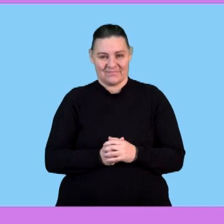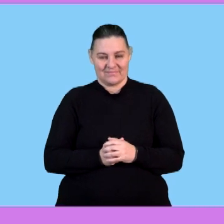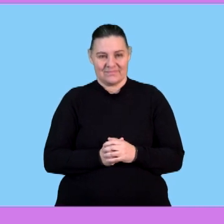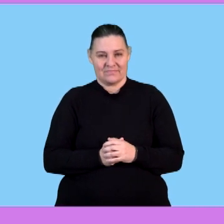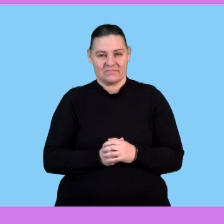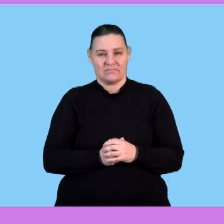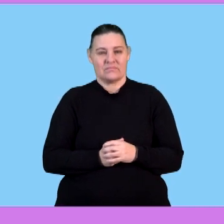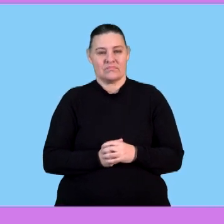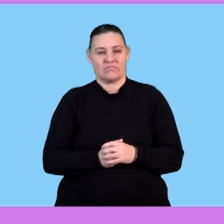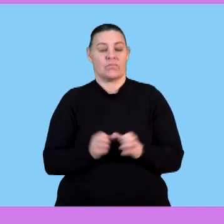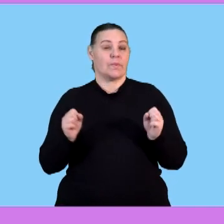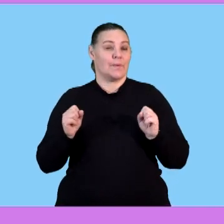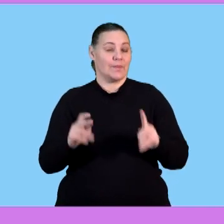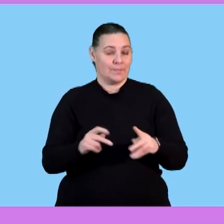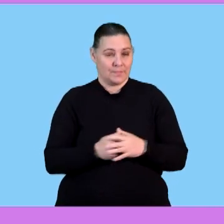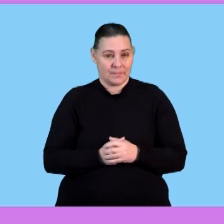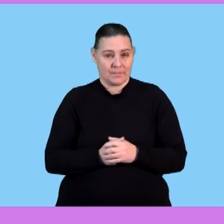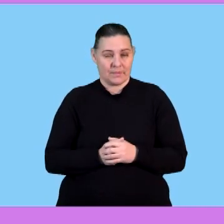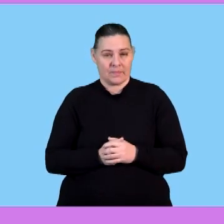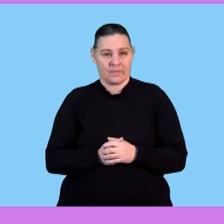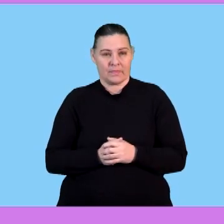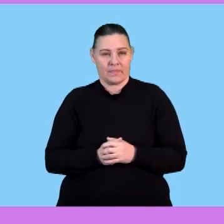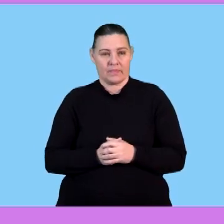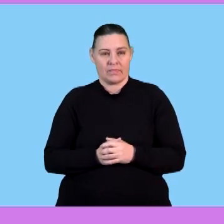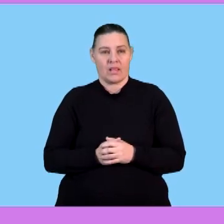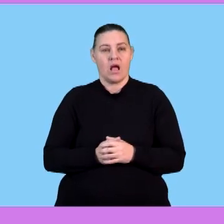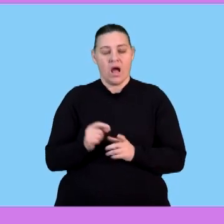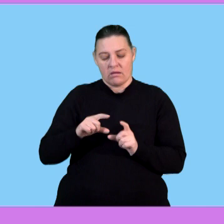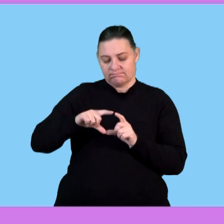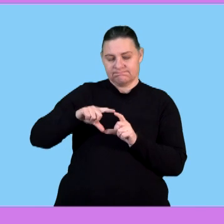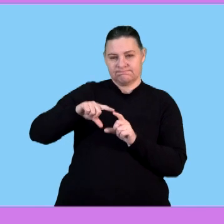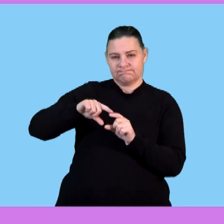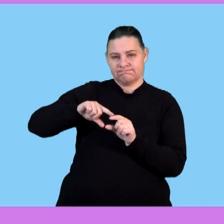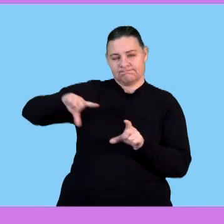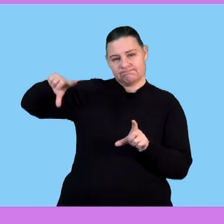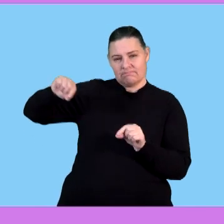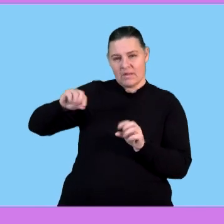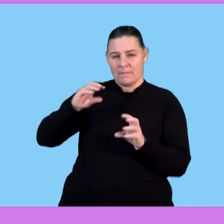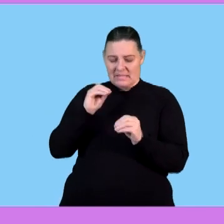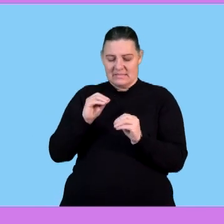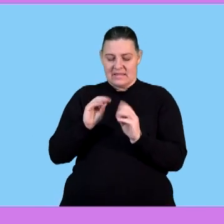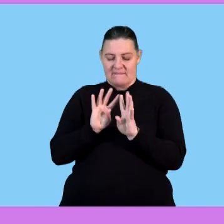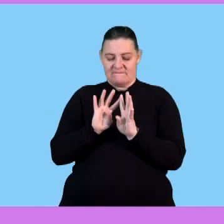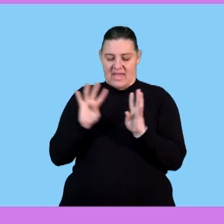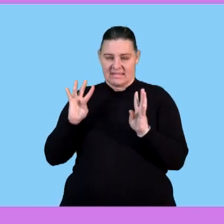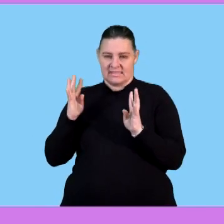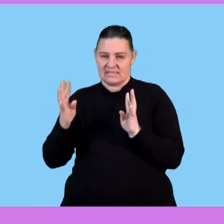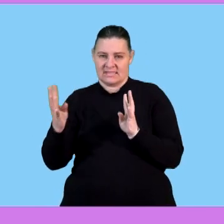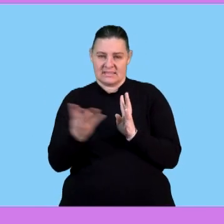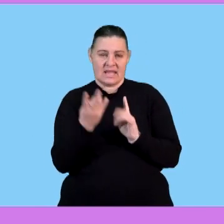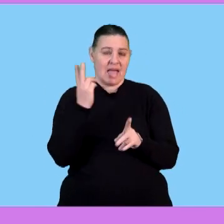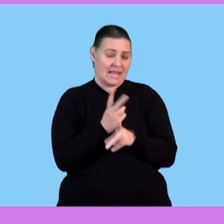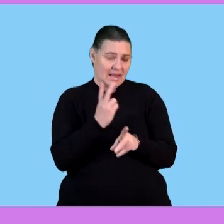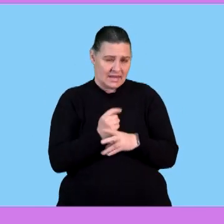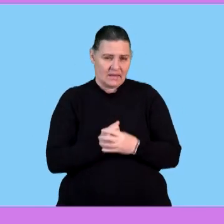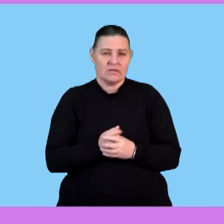next? Okay, the figure alongside needs to be refenced. Lance is quoted